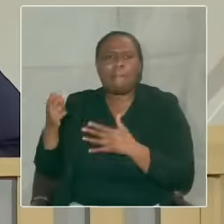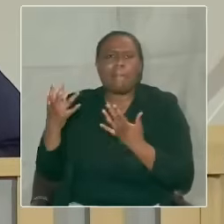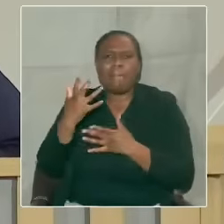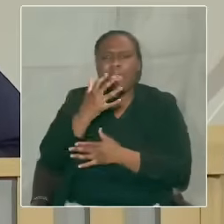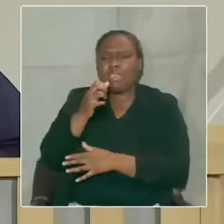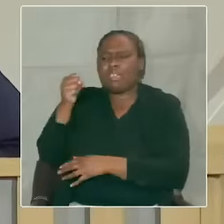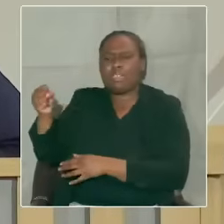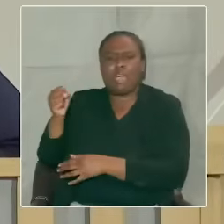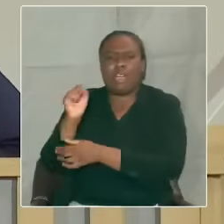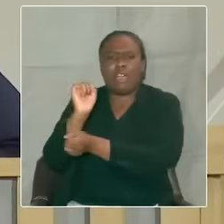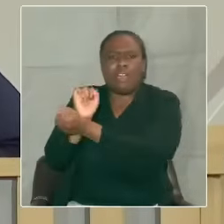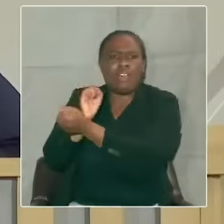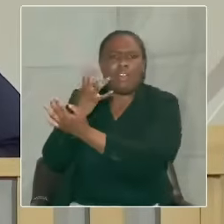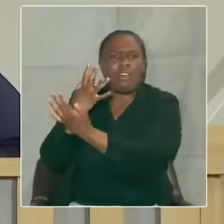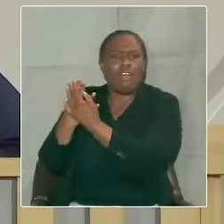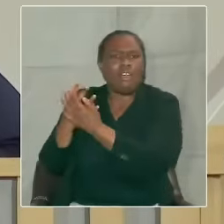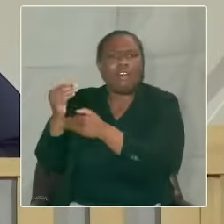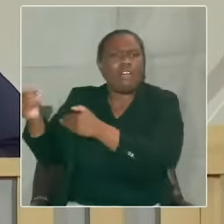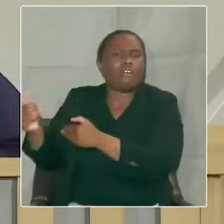programs, and of course